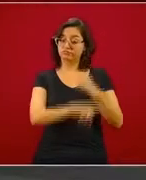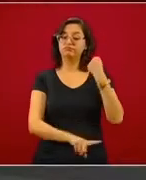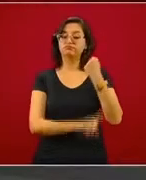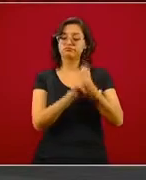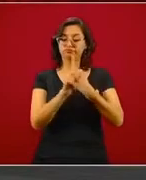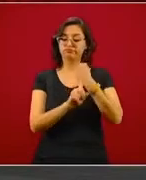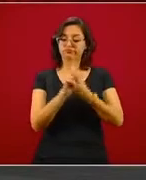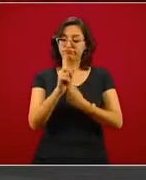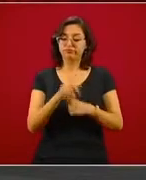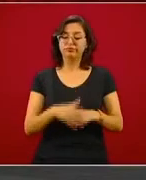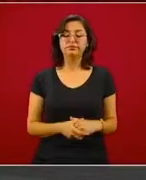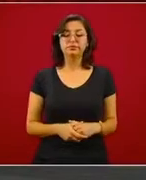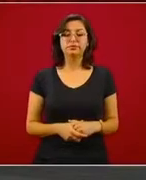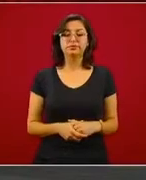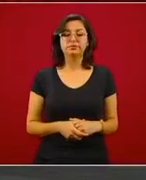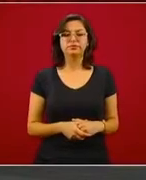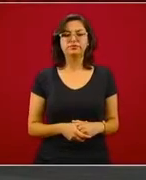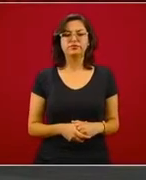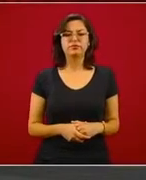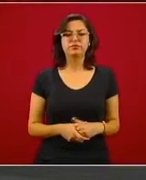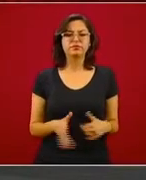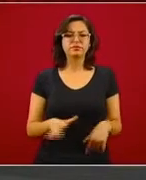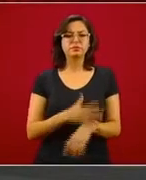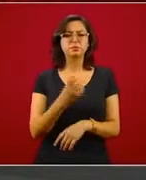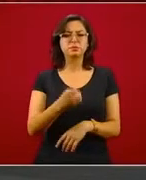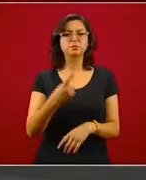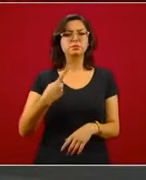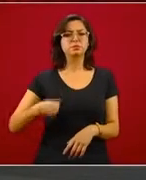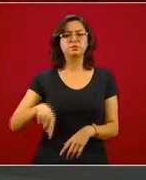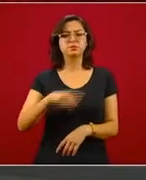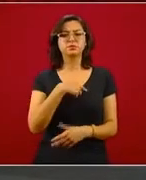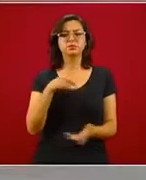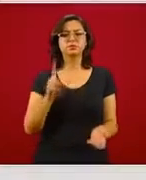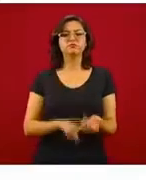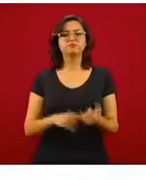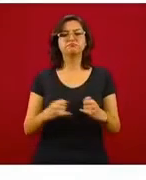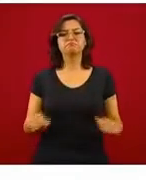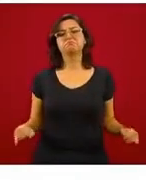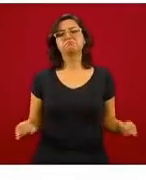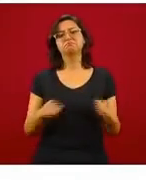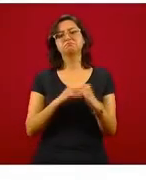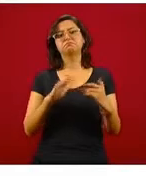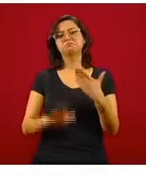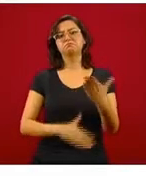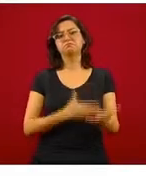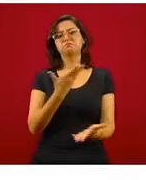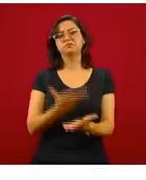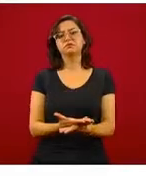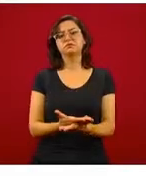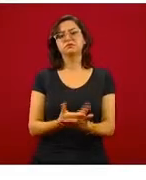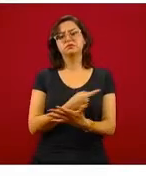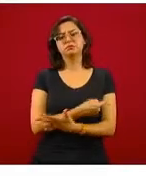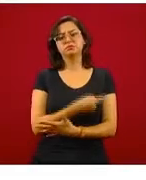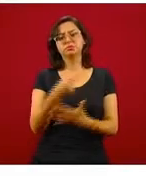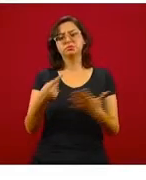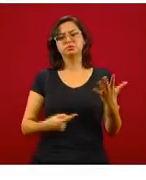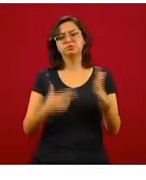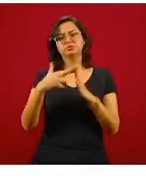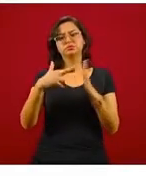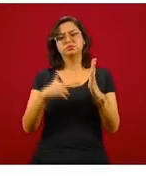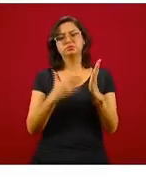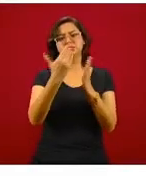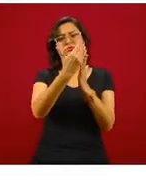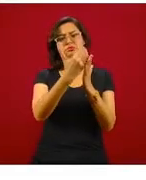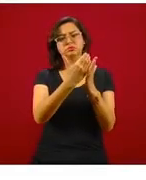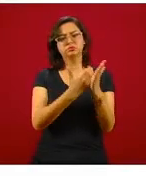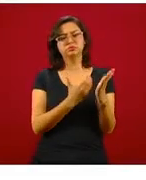to people. Equilibrium, as I said, it's complicated. Now, what we have been suggesting from the Institute